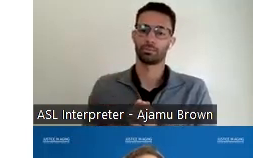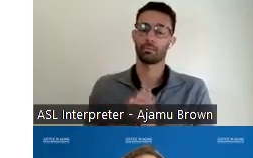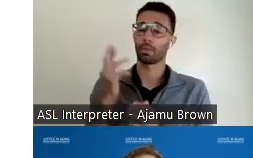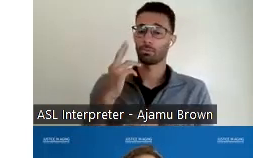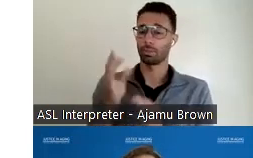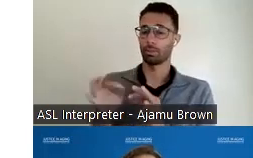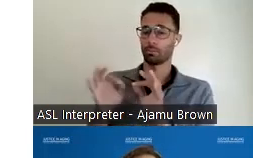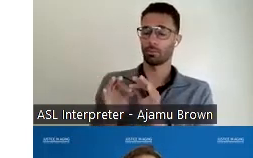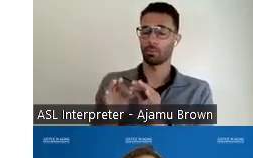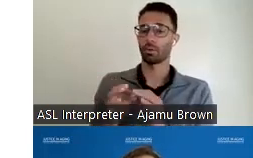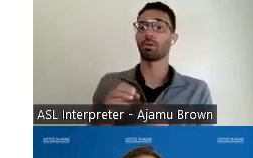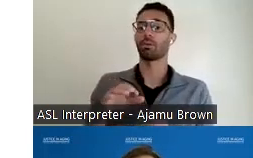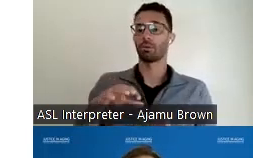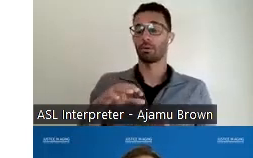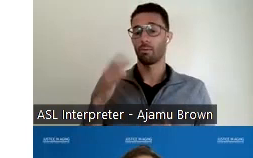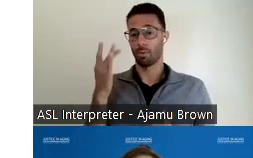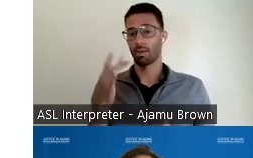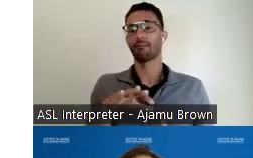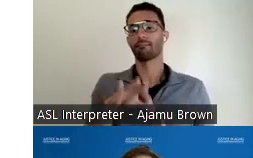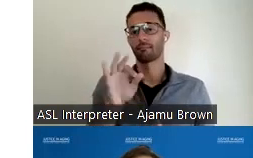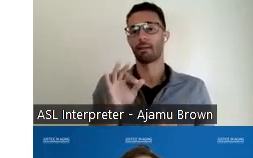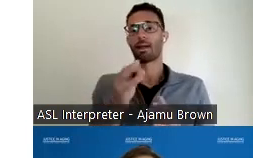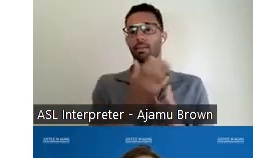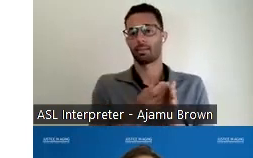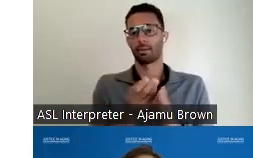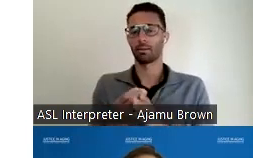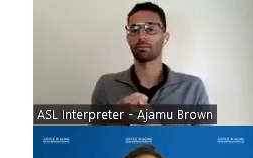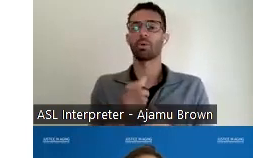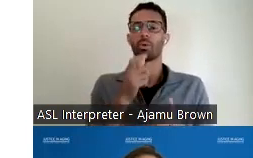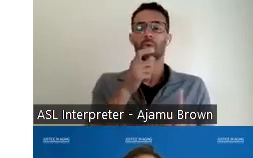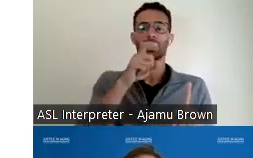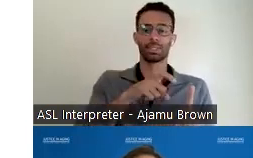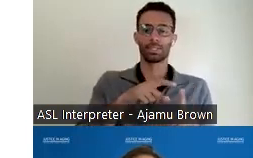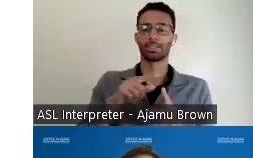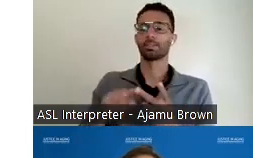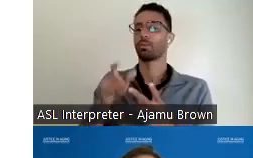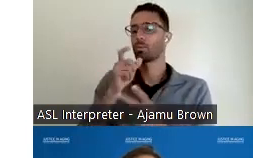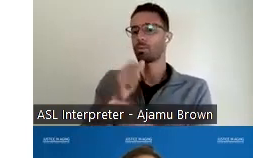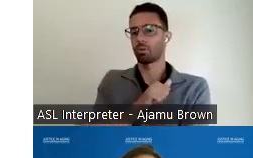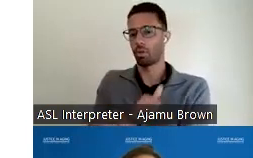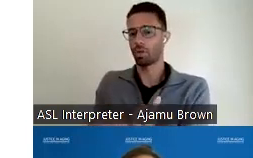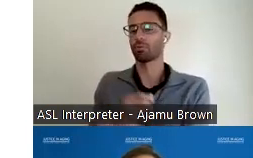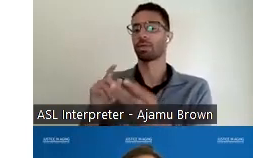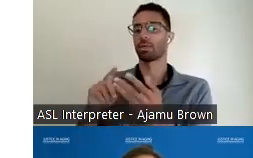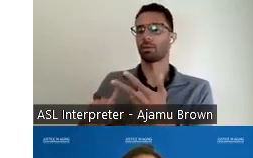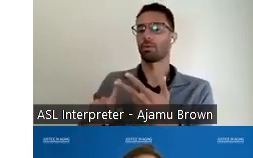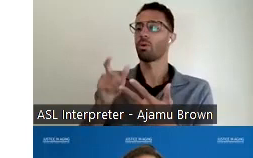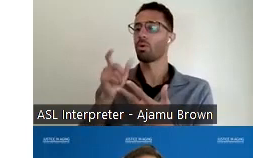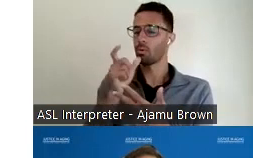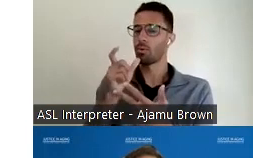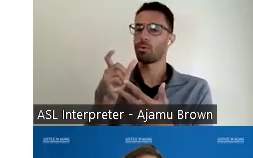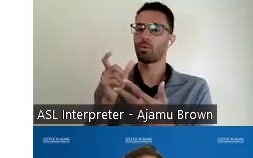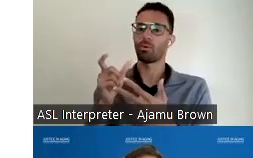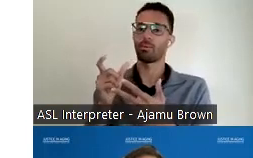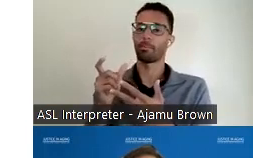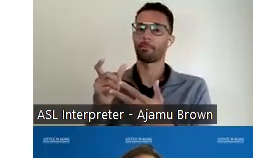identify gaps, we need to know who needs the services, who's authorized for them, and who's able to access to, so that we could pinpoint where gaps are